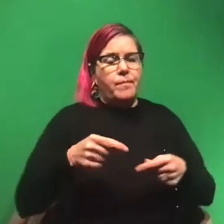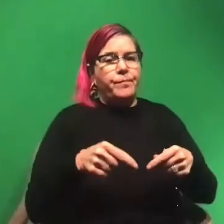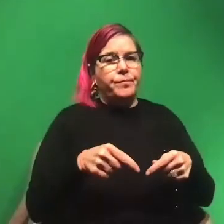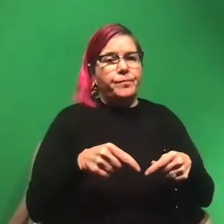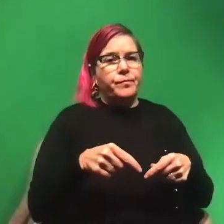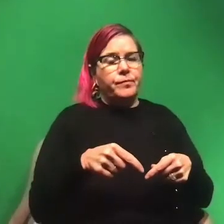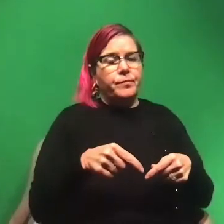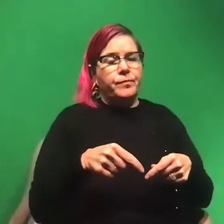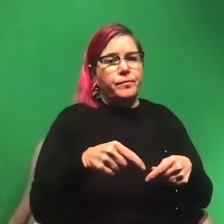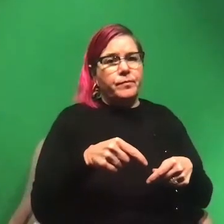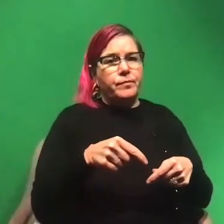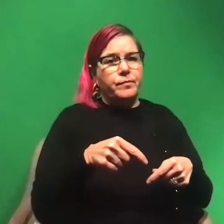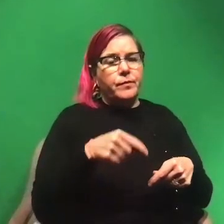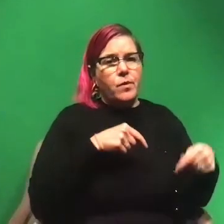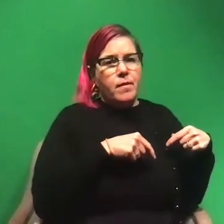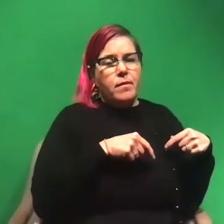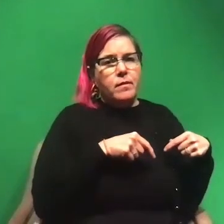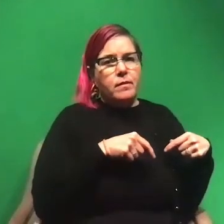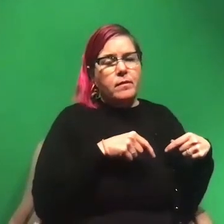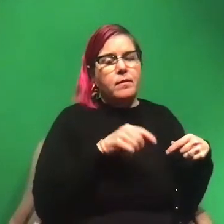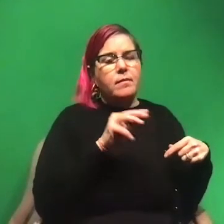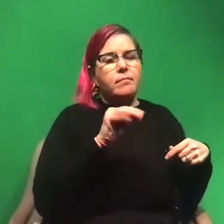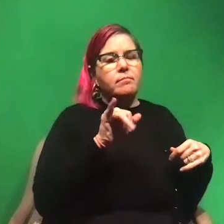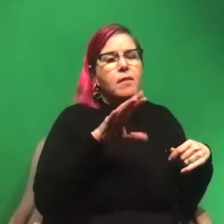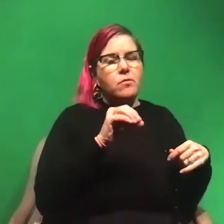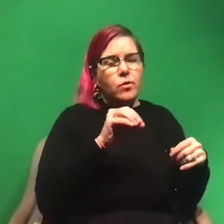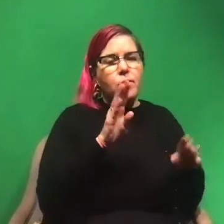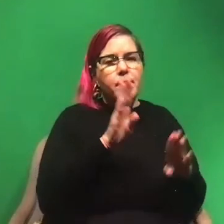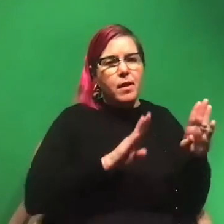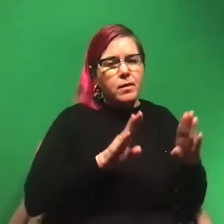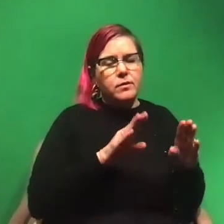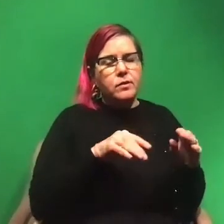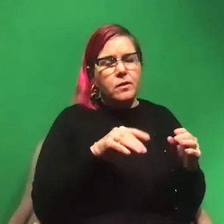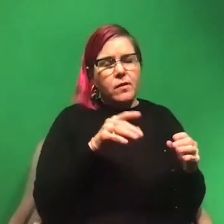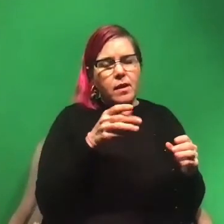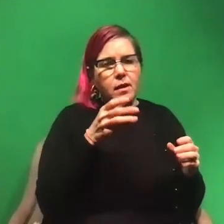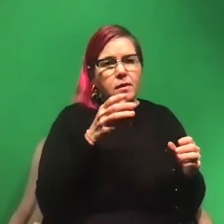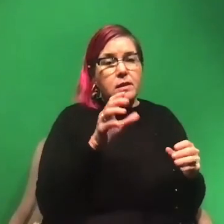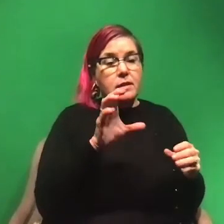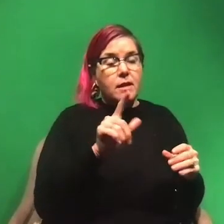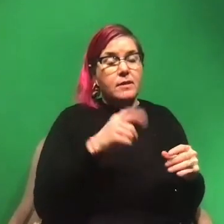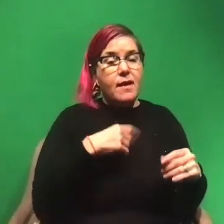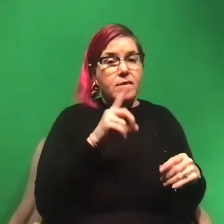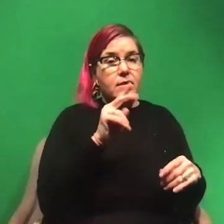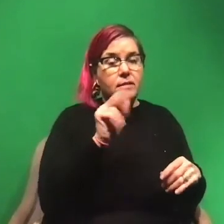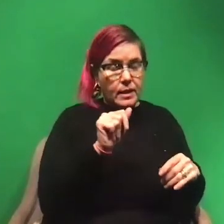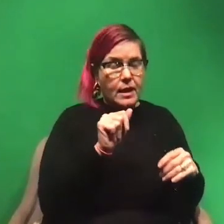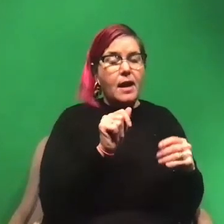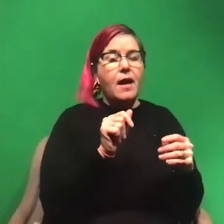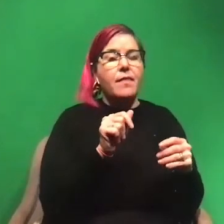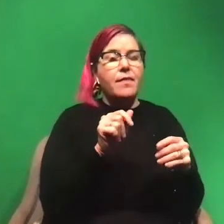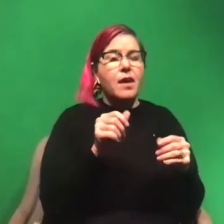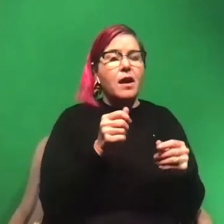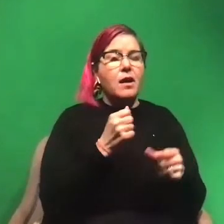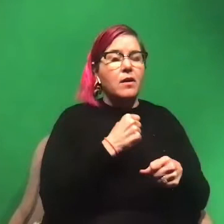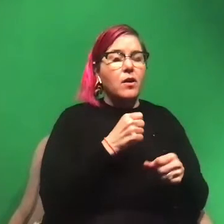or the central dogma, our cells have DNA, and the DNA then encodes RNA. The RNA encodes for protein. There